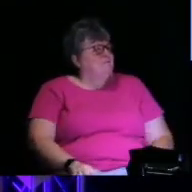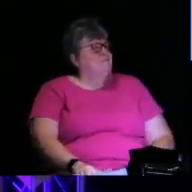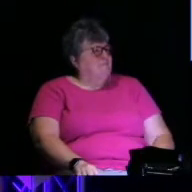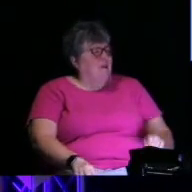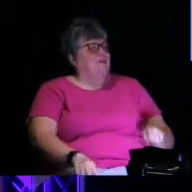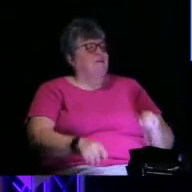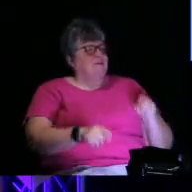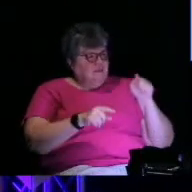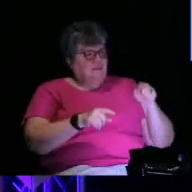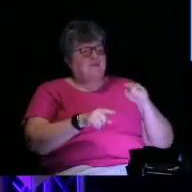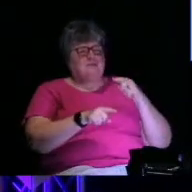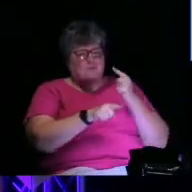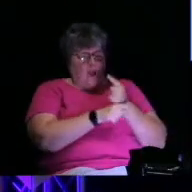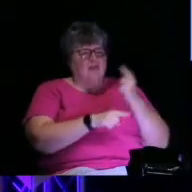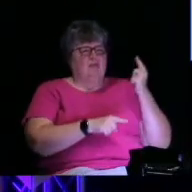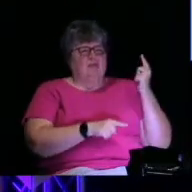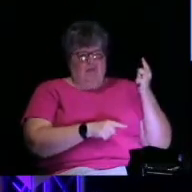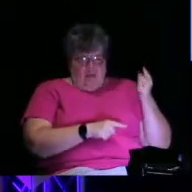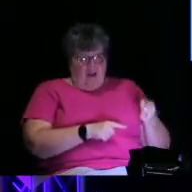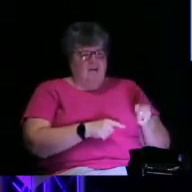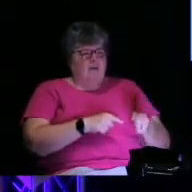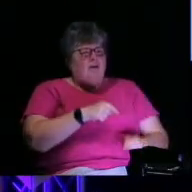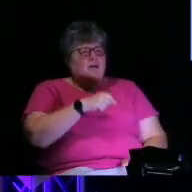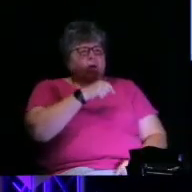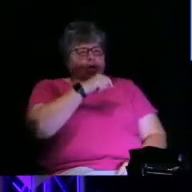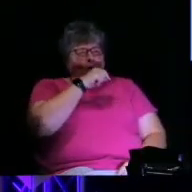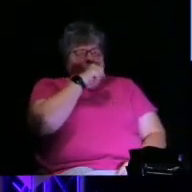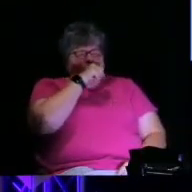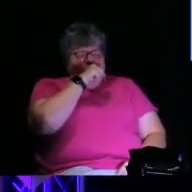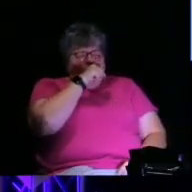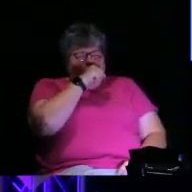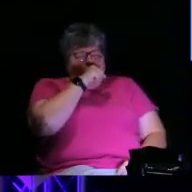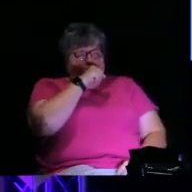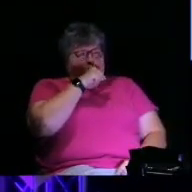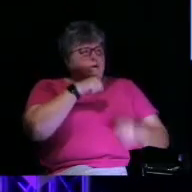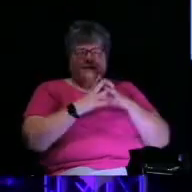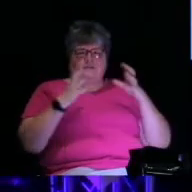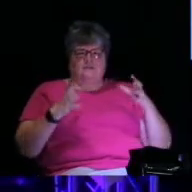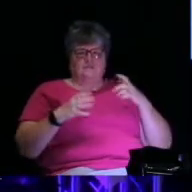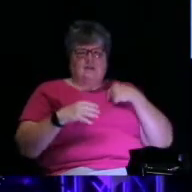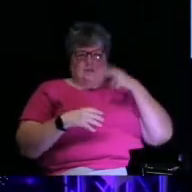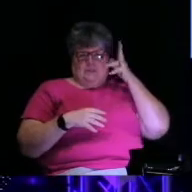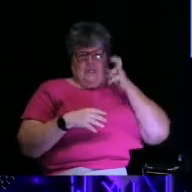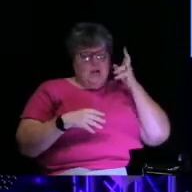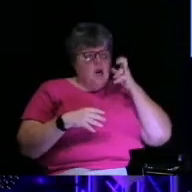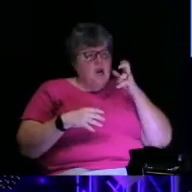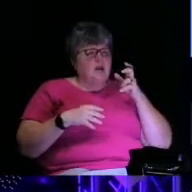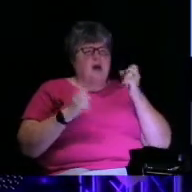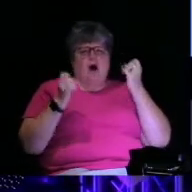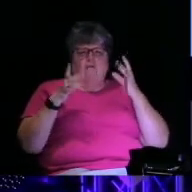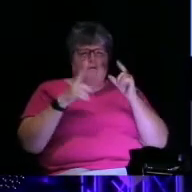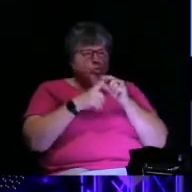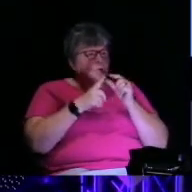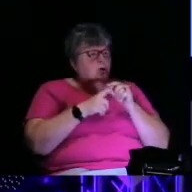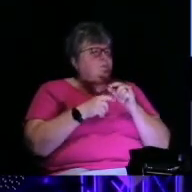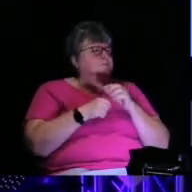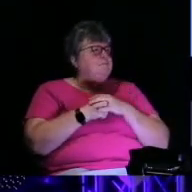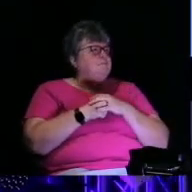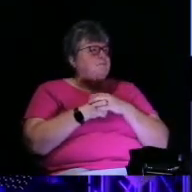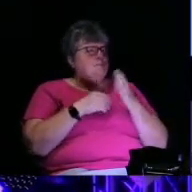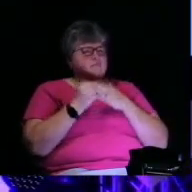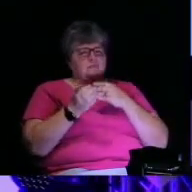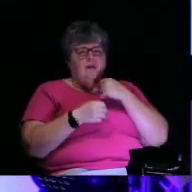right there. So I got yelled at a lot. So I was immersed in curse words, immersed in all this stuff. Anyway, so as he was